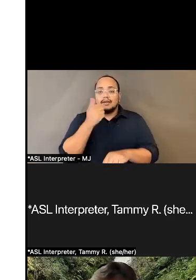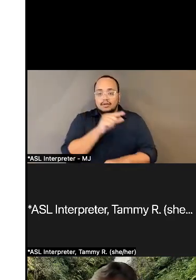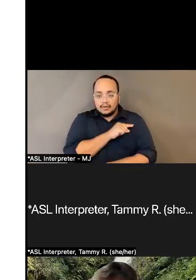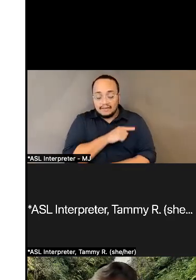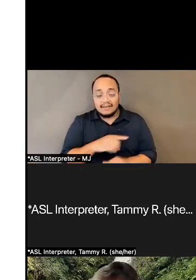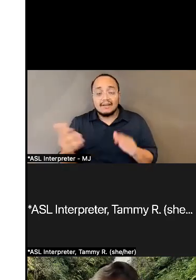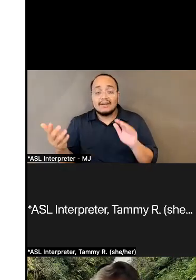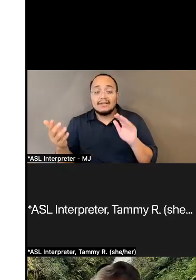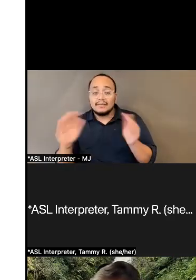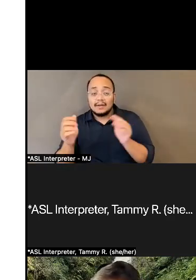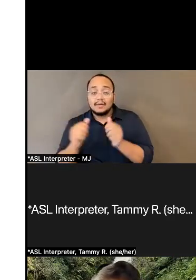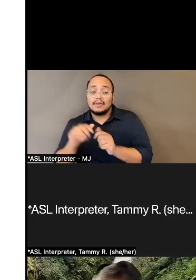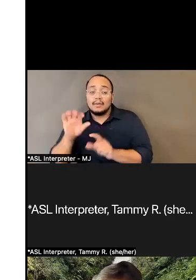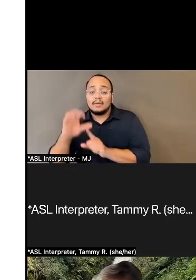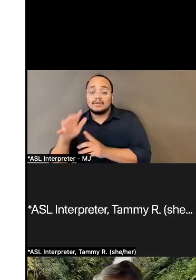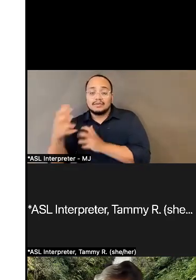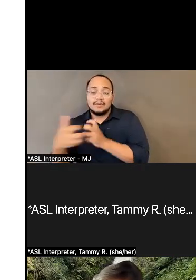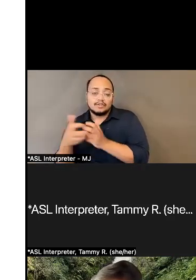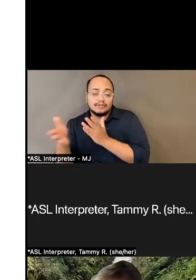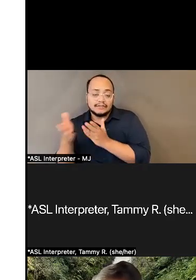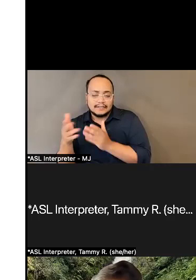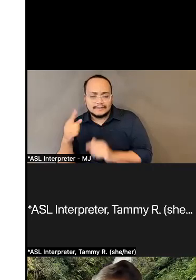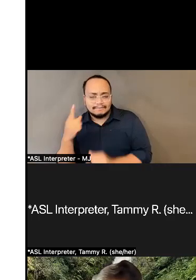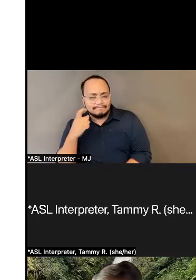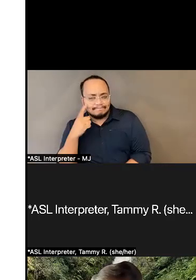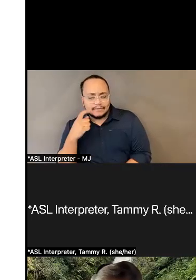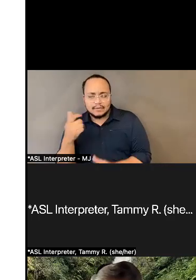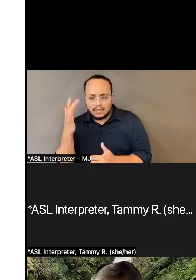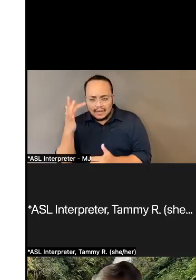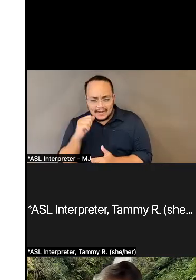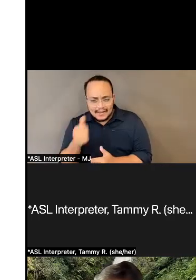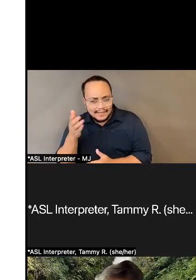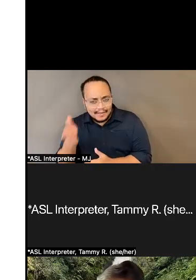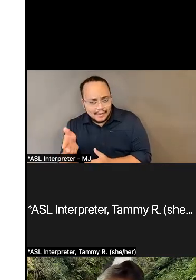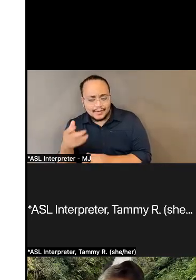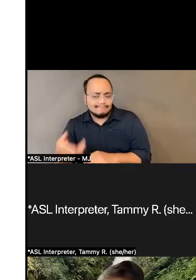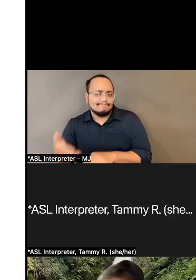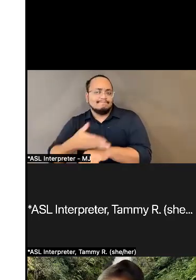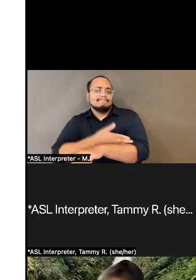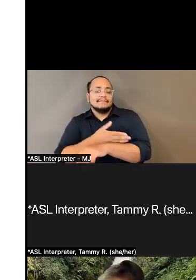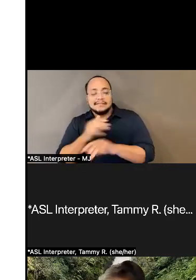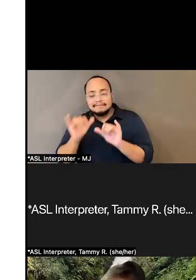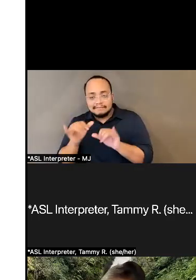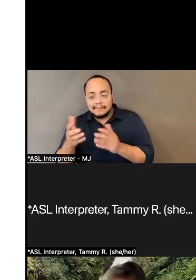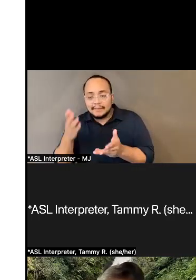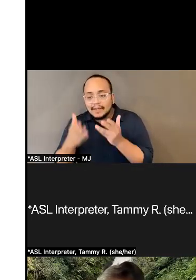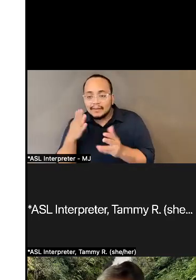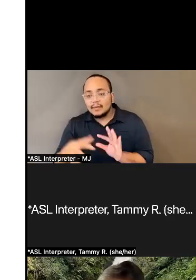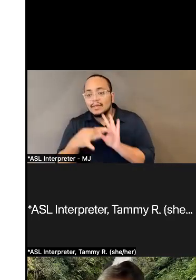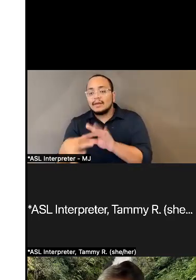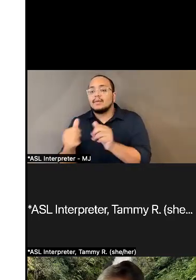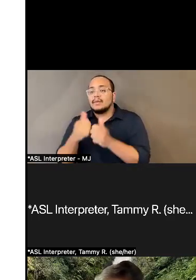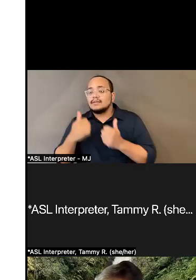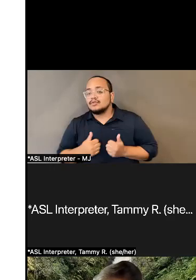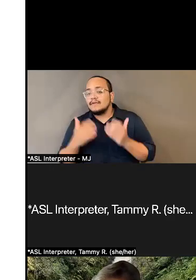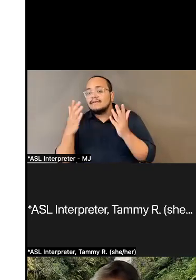culturally responsive services, and we're trying to figure out why that might be and whether it might be related to